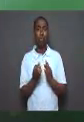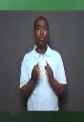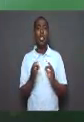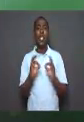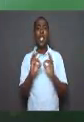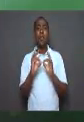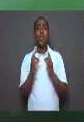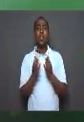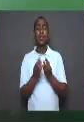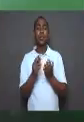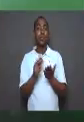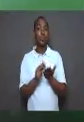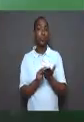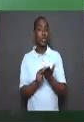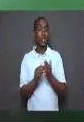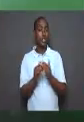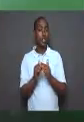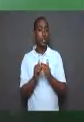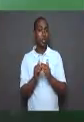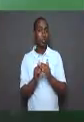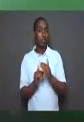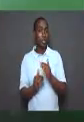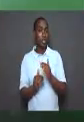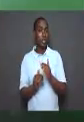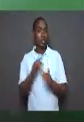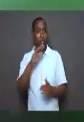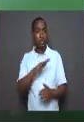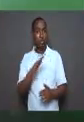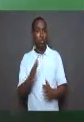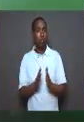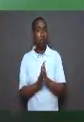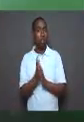interests of their children and those who depend on them.